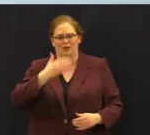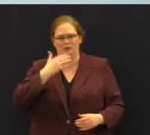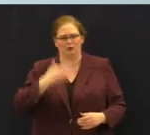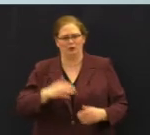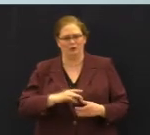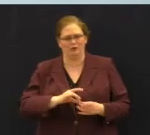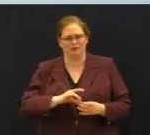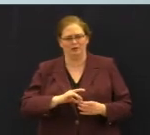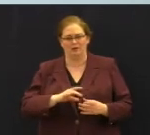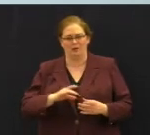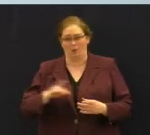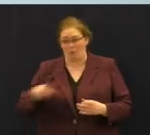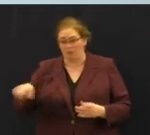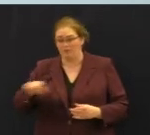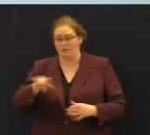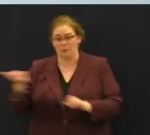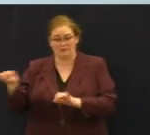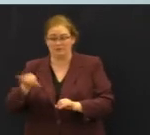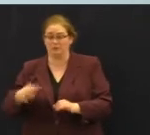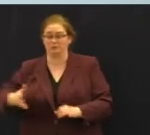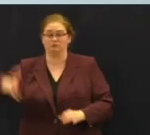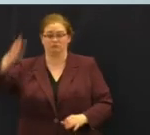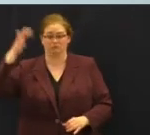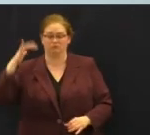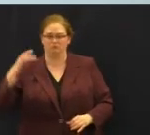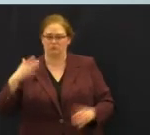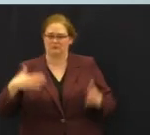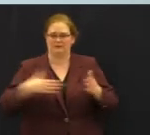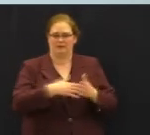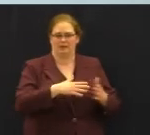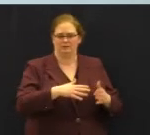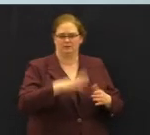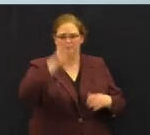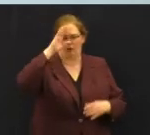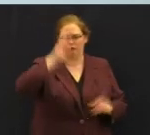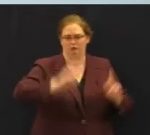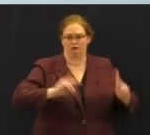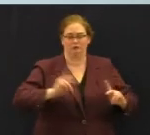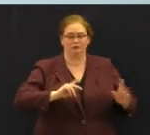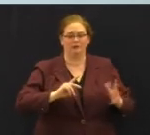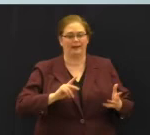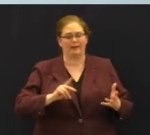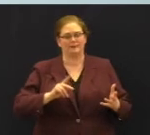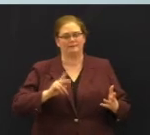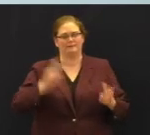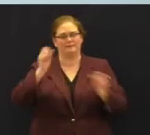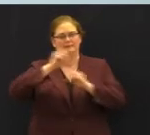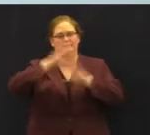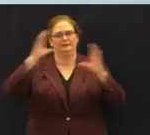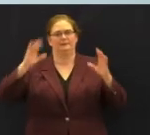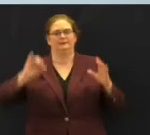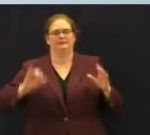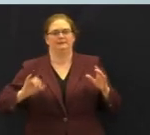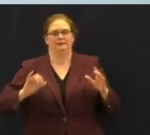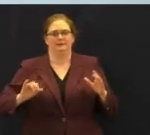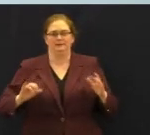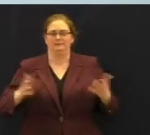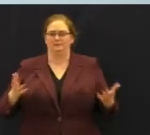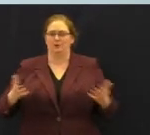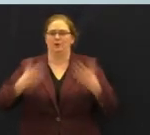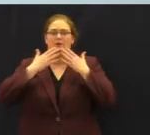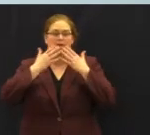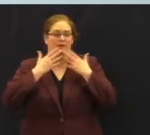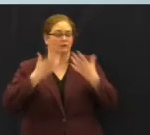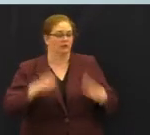was thrown at the Irish. And it puts it in perspective. And so thank you for giving me a chance